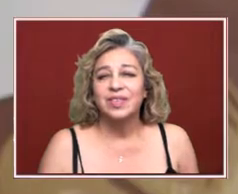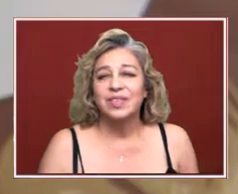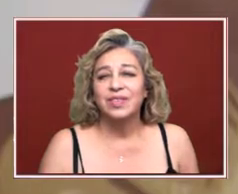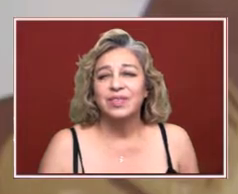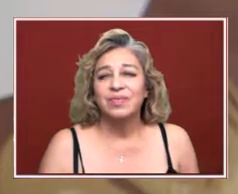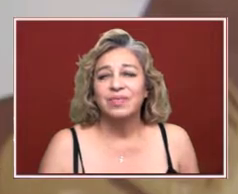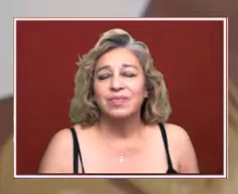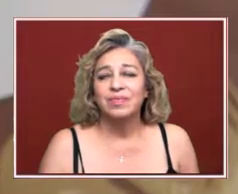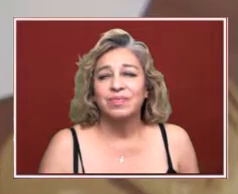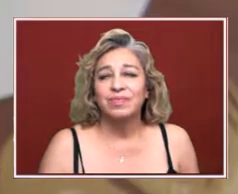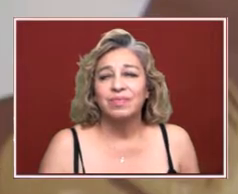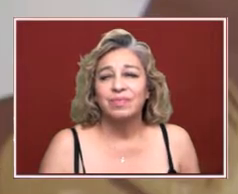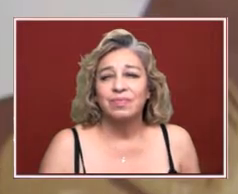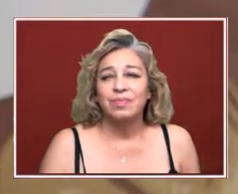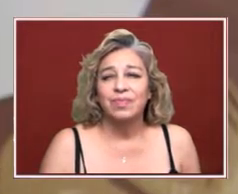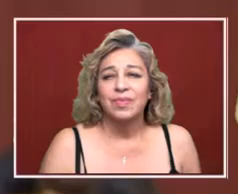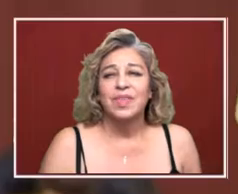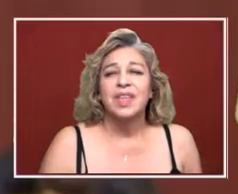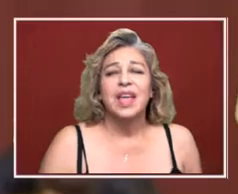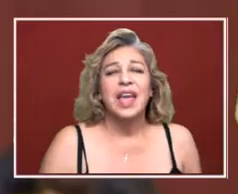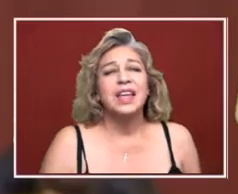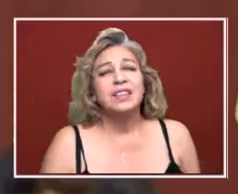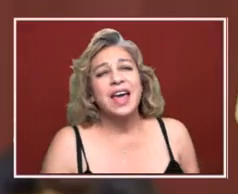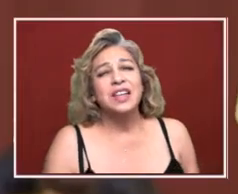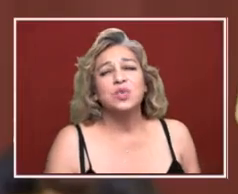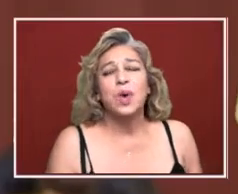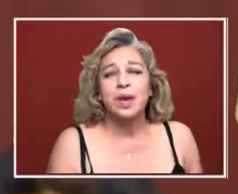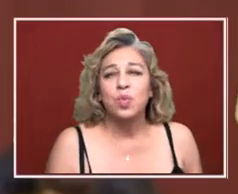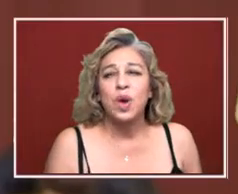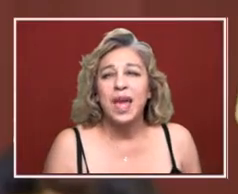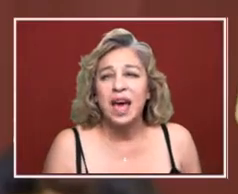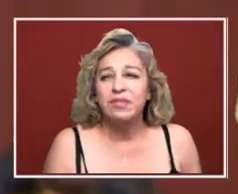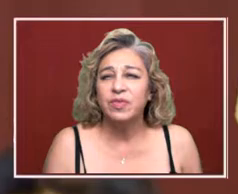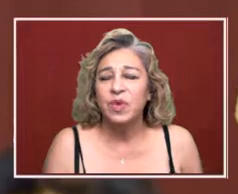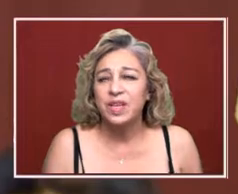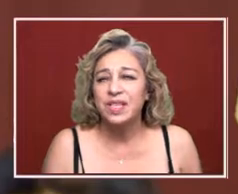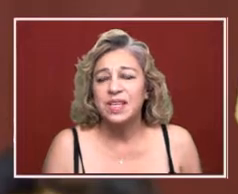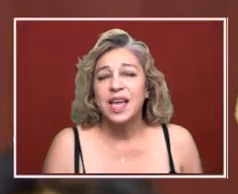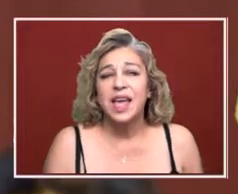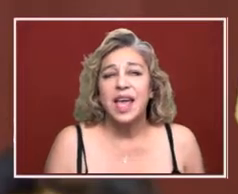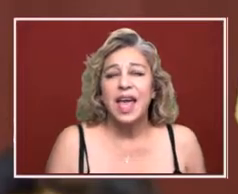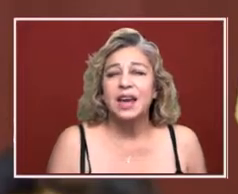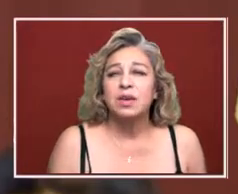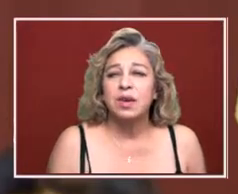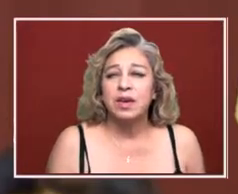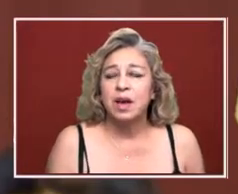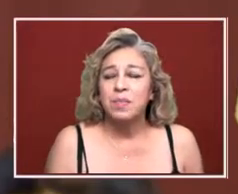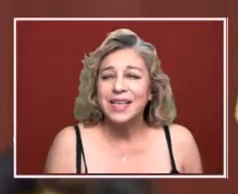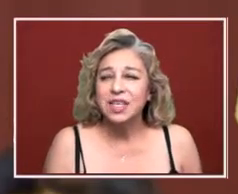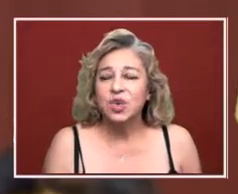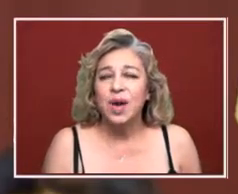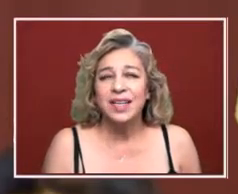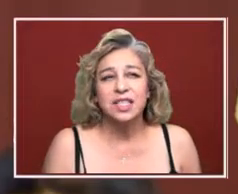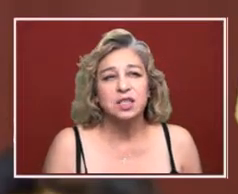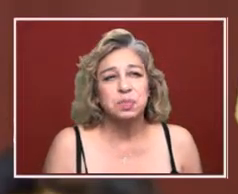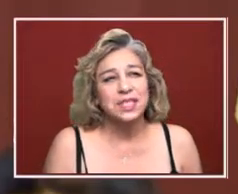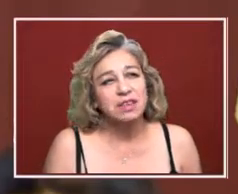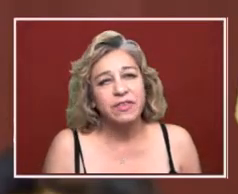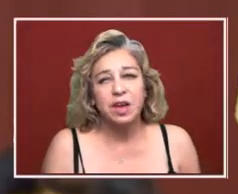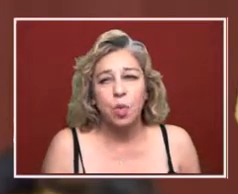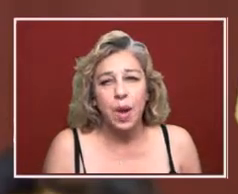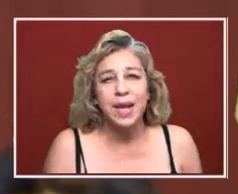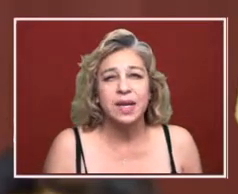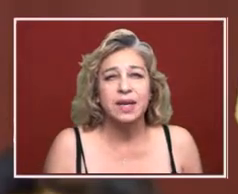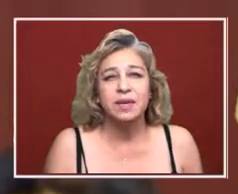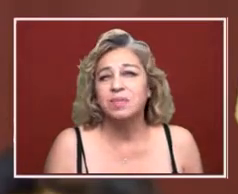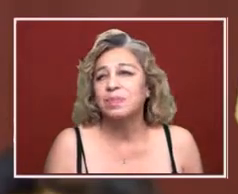eso hay un peso específico de México. And that is why we have a voice. And Mexico has a